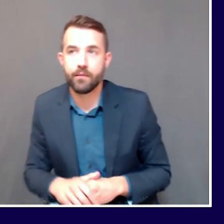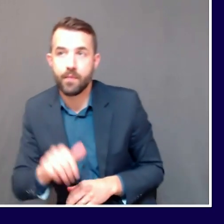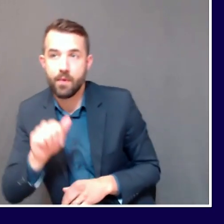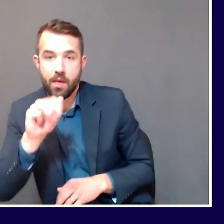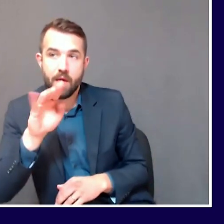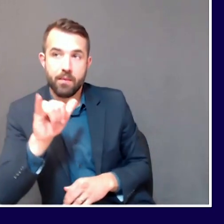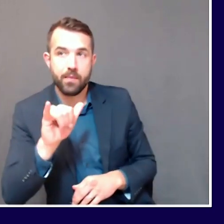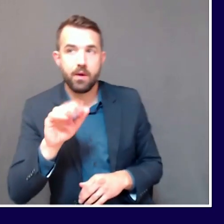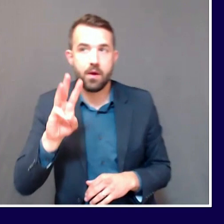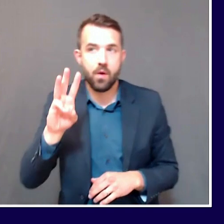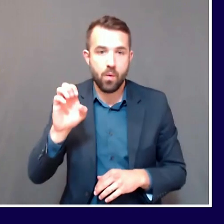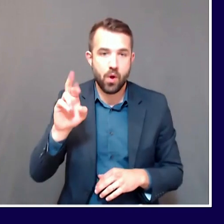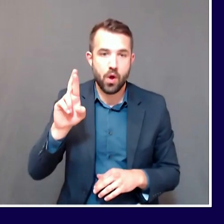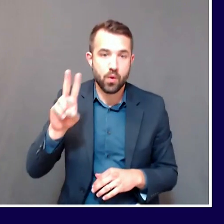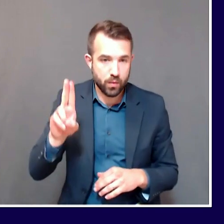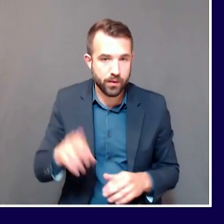WERU.